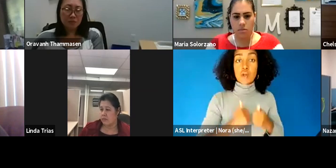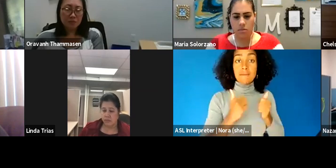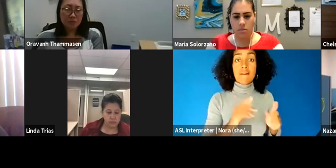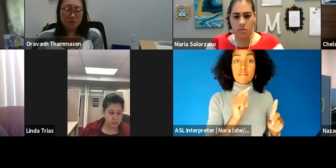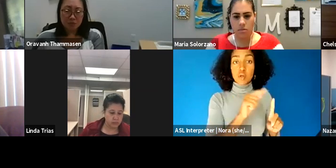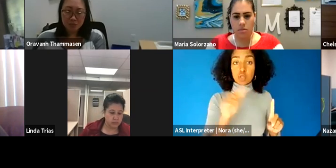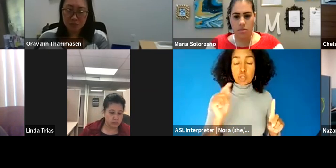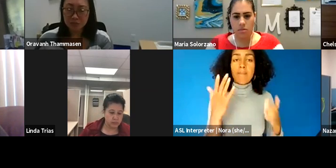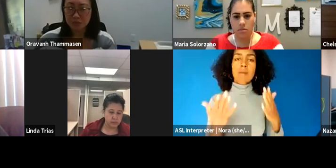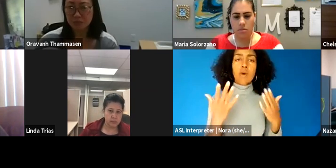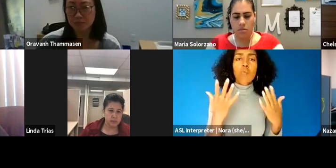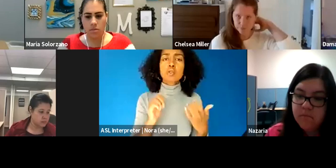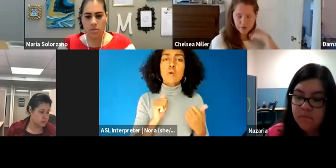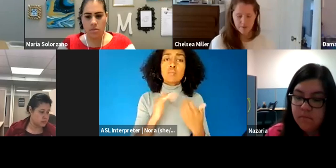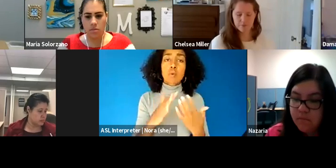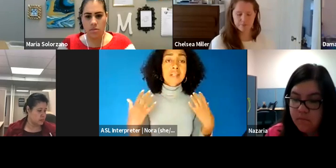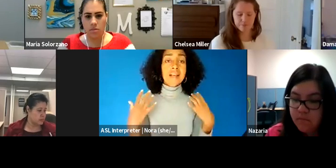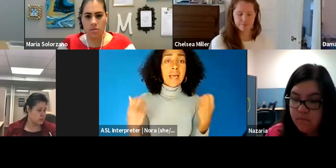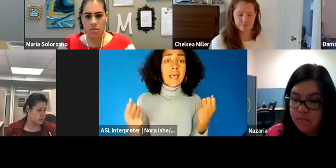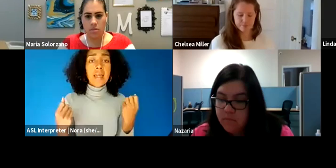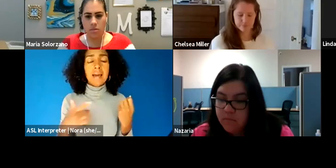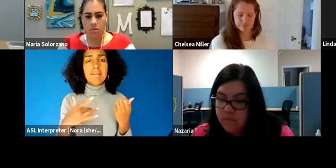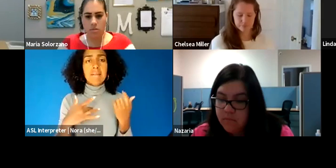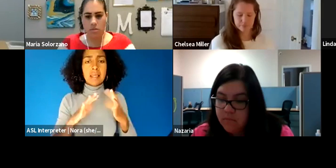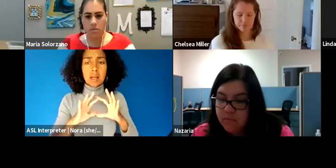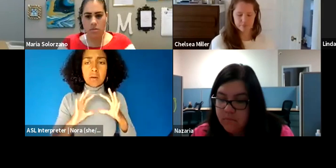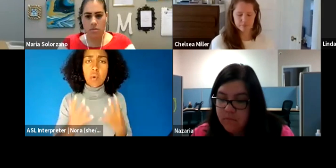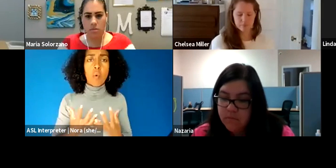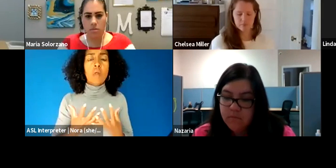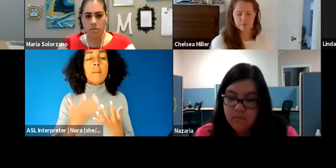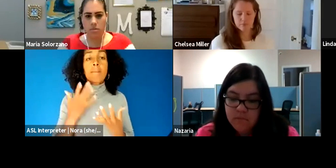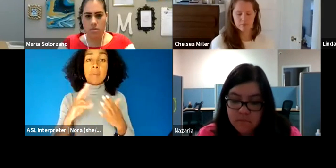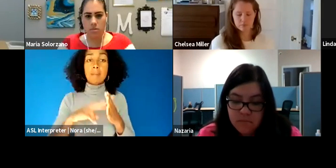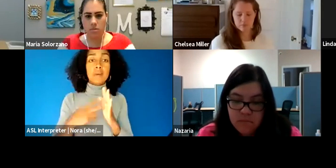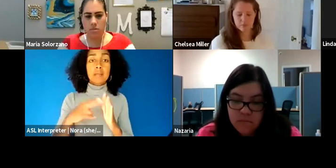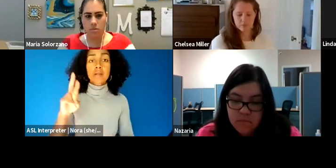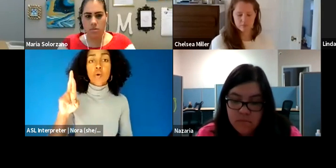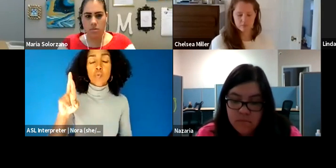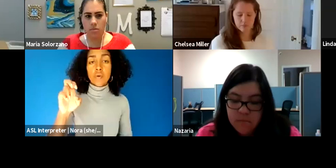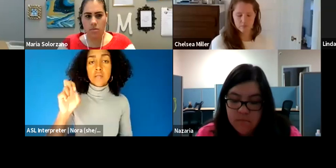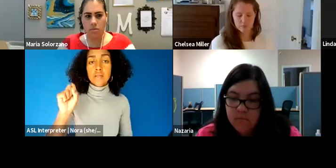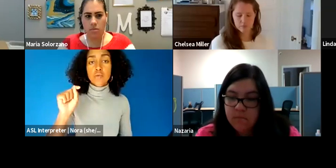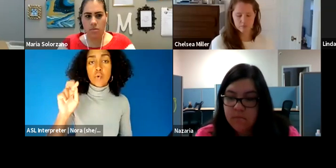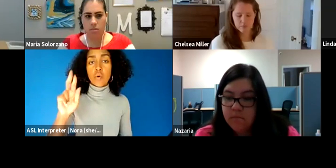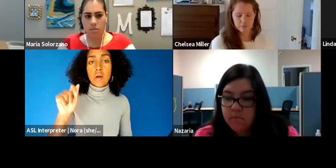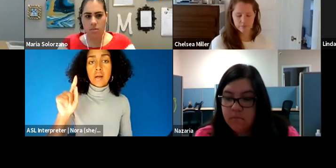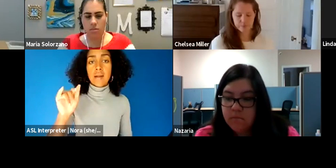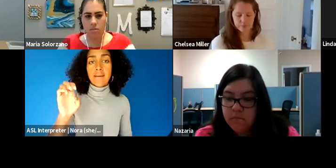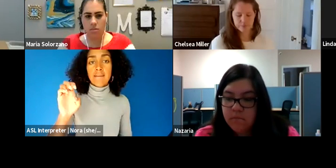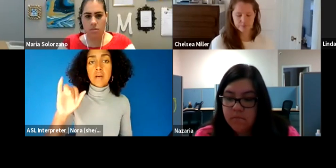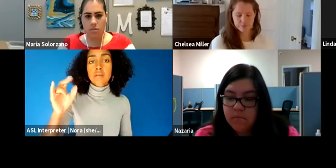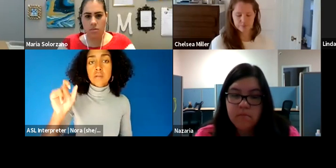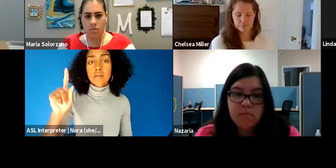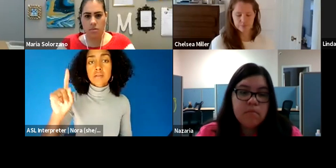approach healing and wholeness. It might be a restorative justice model, something like that that